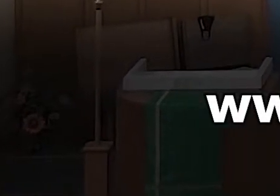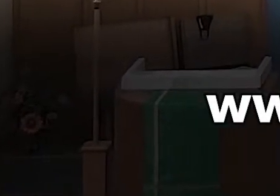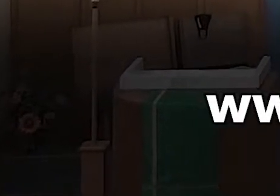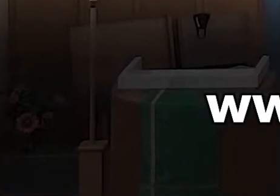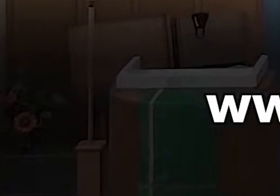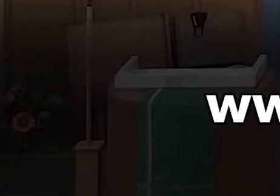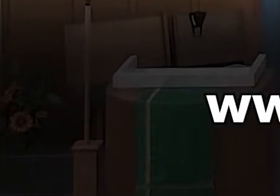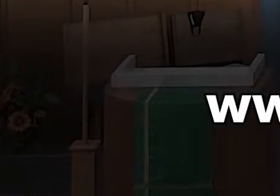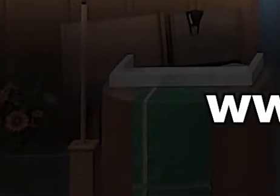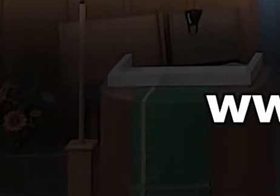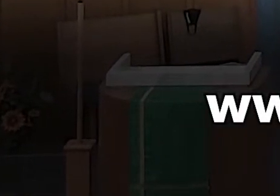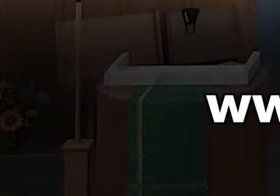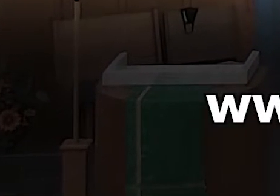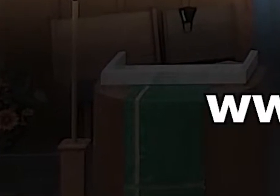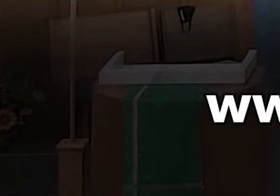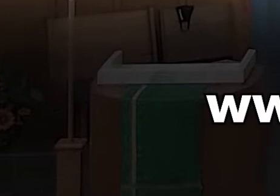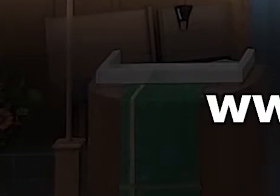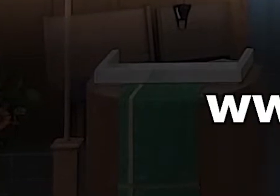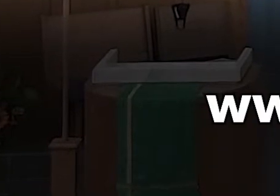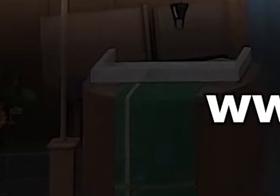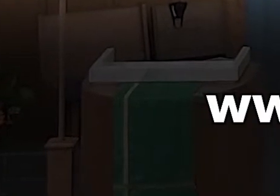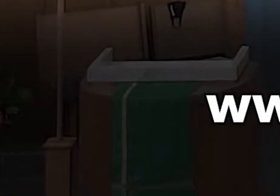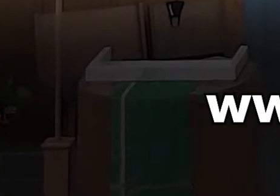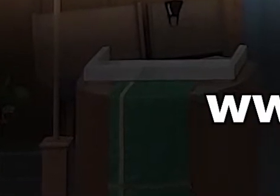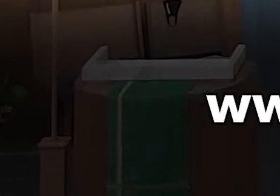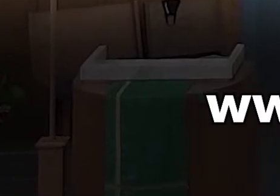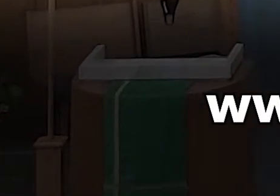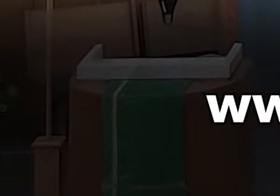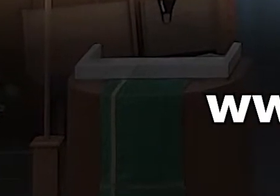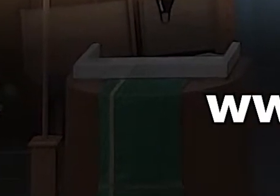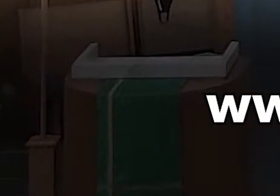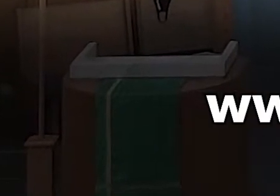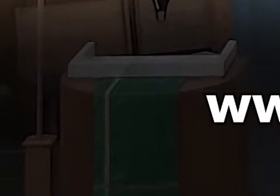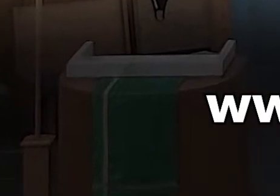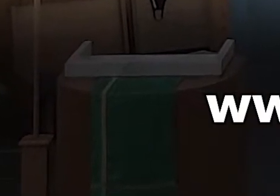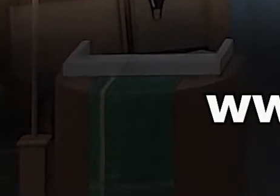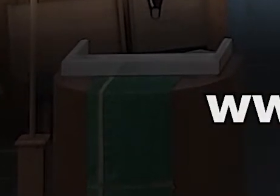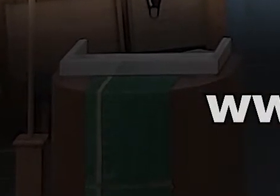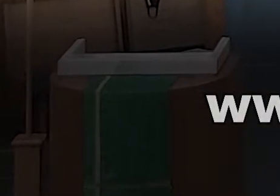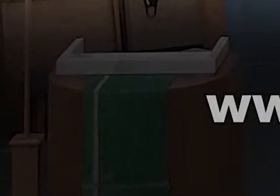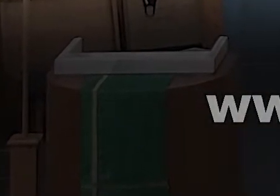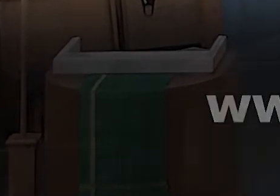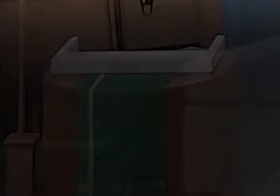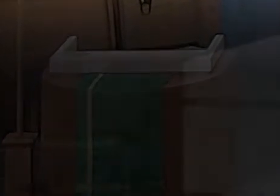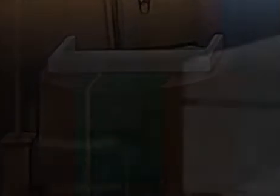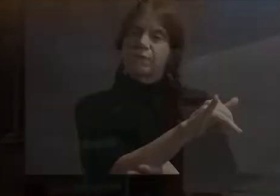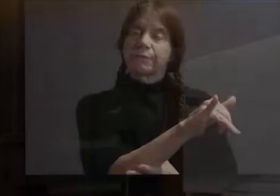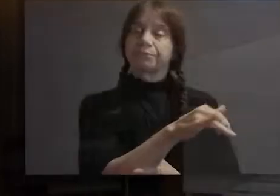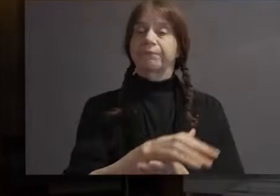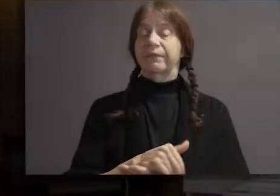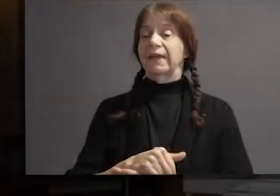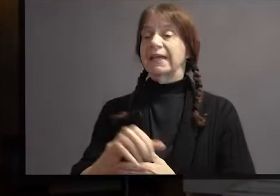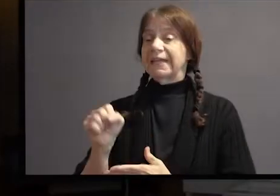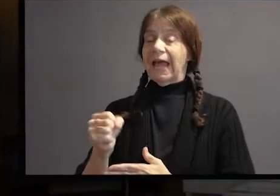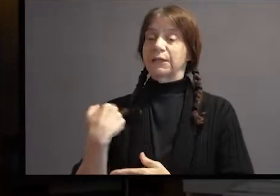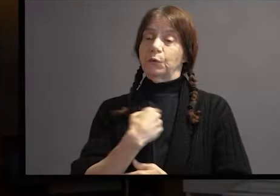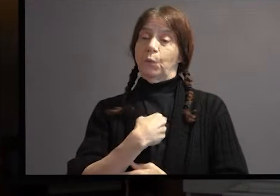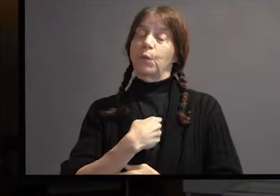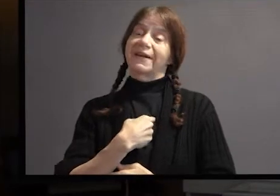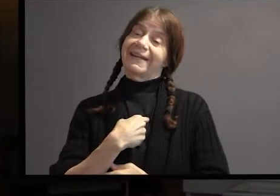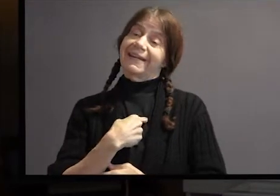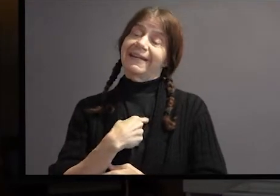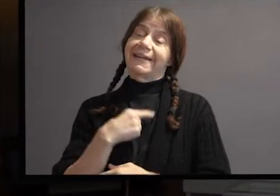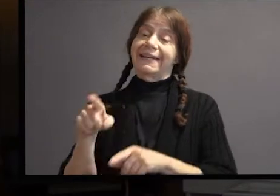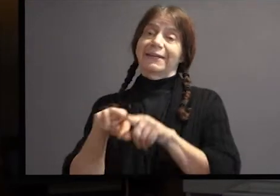and congregations of the Lutheran Church Missouri Synod from your surrounding area. On today's program, even though we